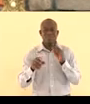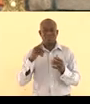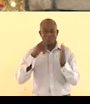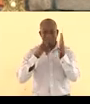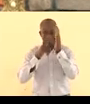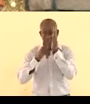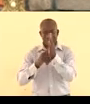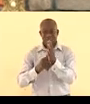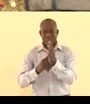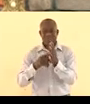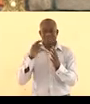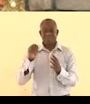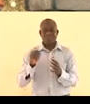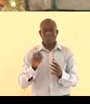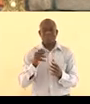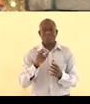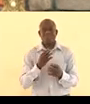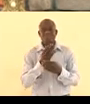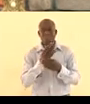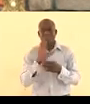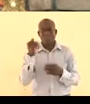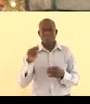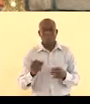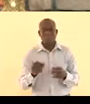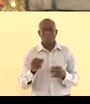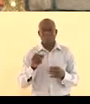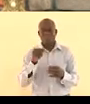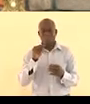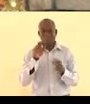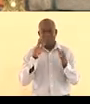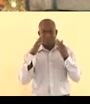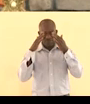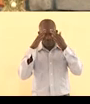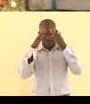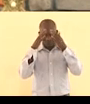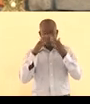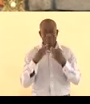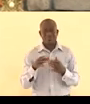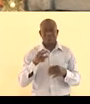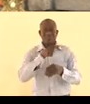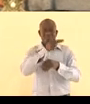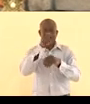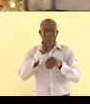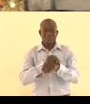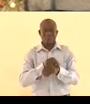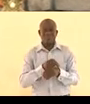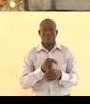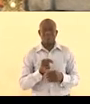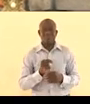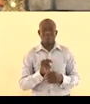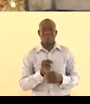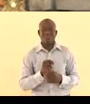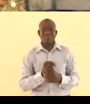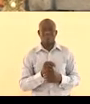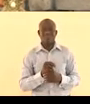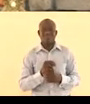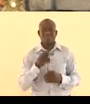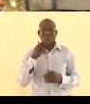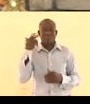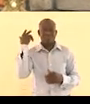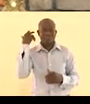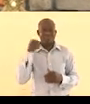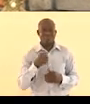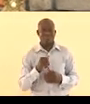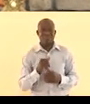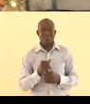them that he was not part of their narrow nationalism. He refused to be part of the maddened crowd with their narrow